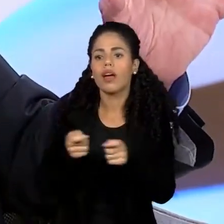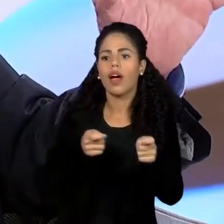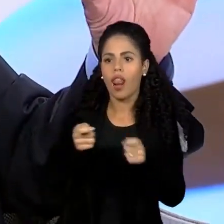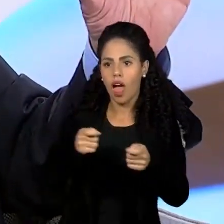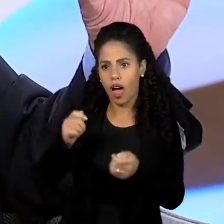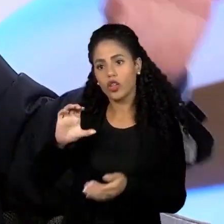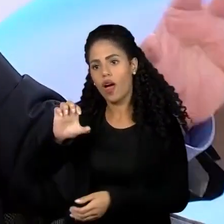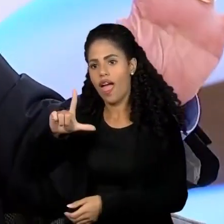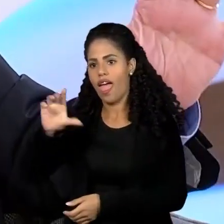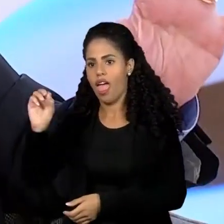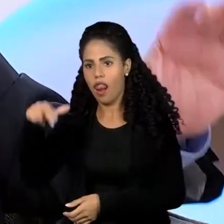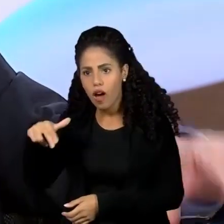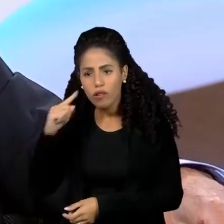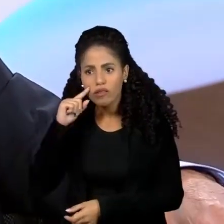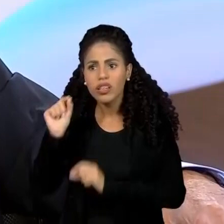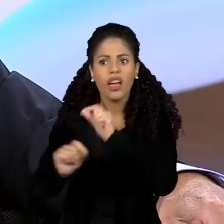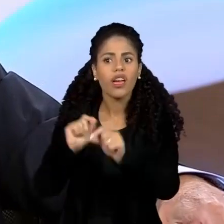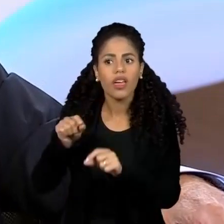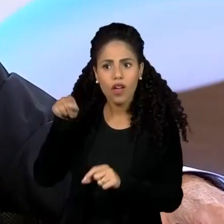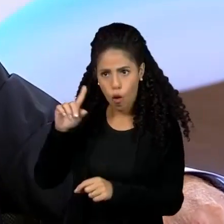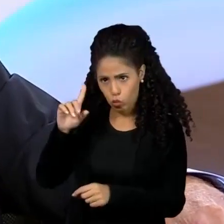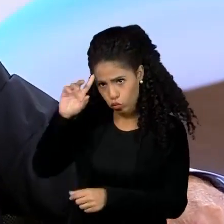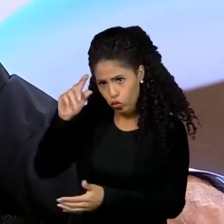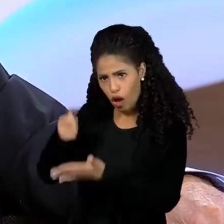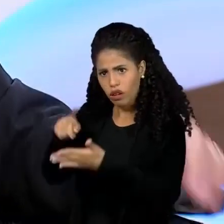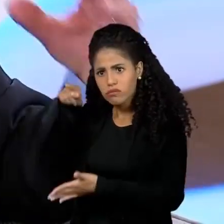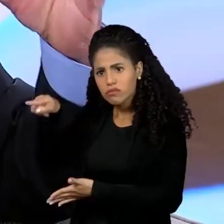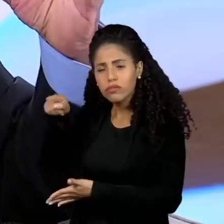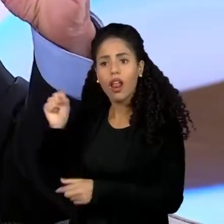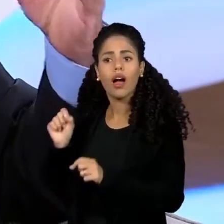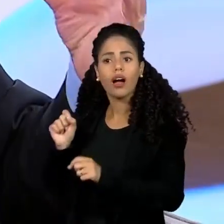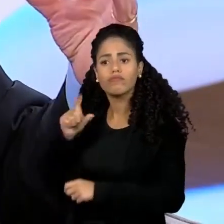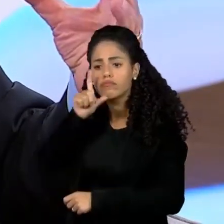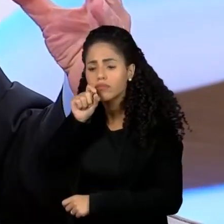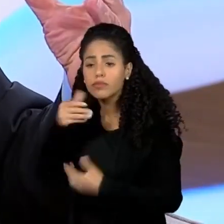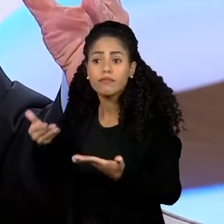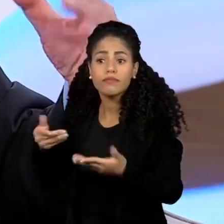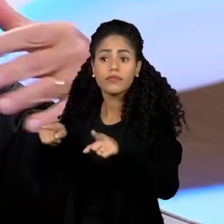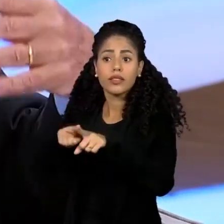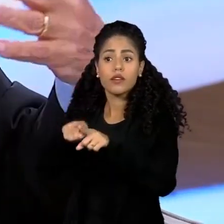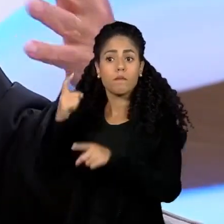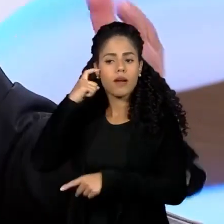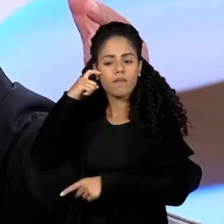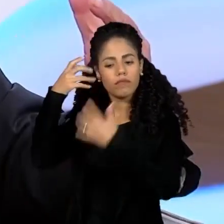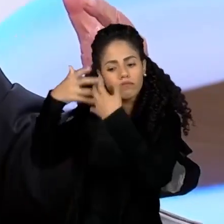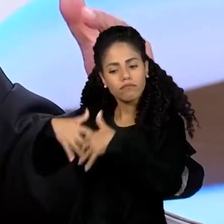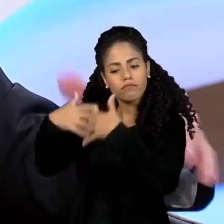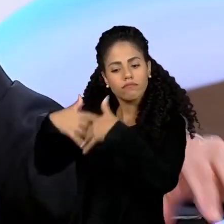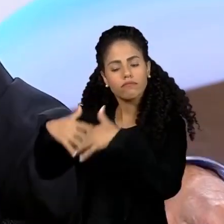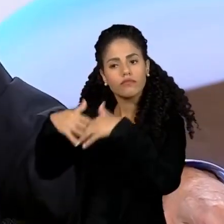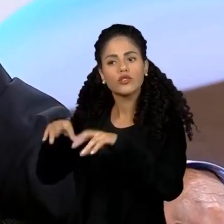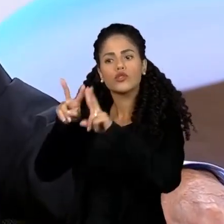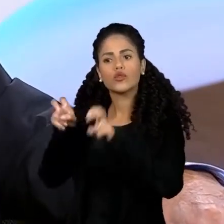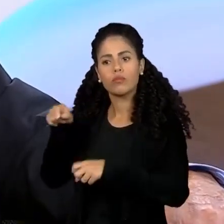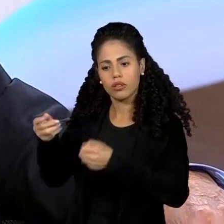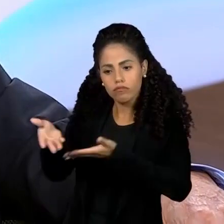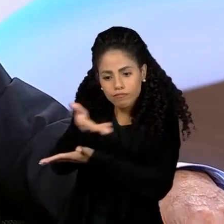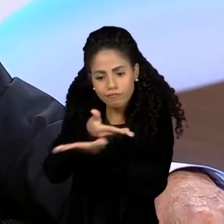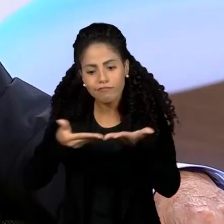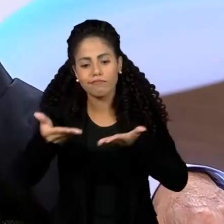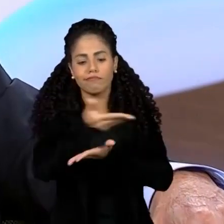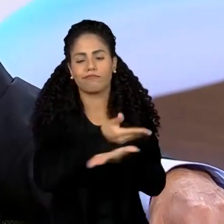consensus is no. So I think we have to think more creatively